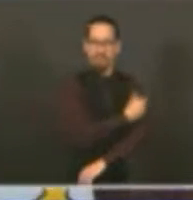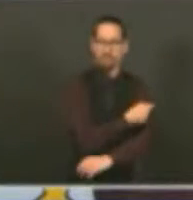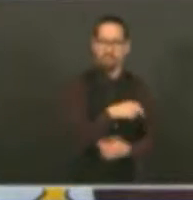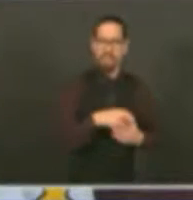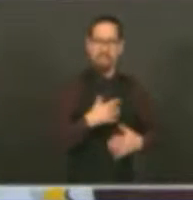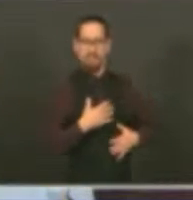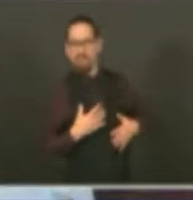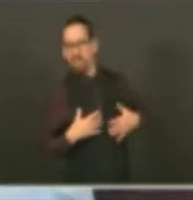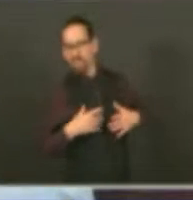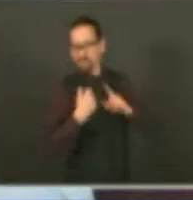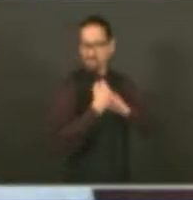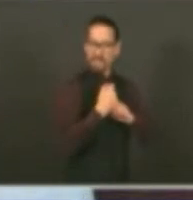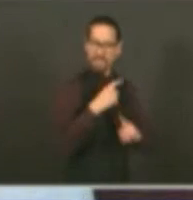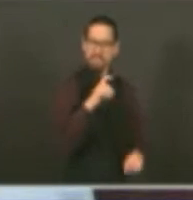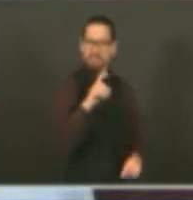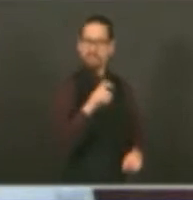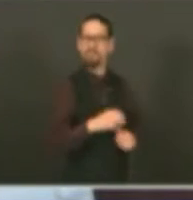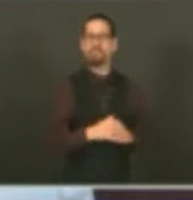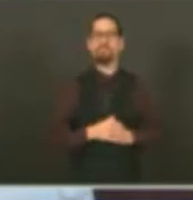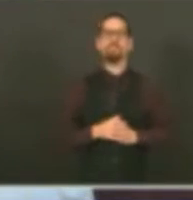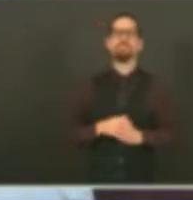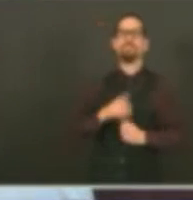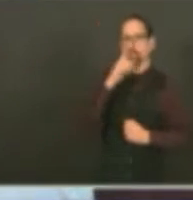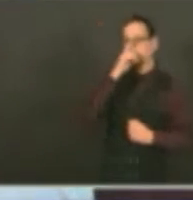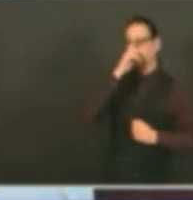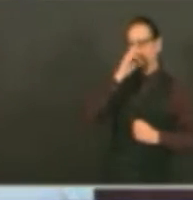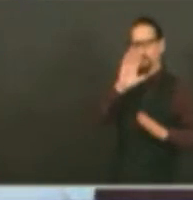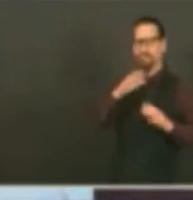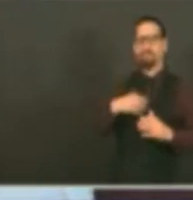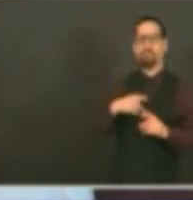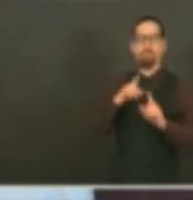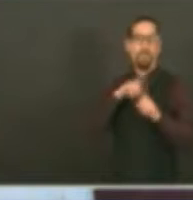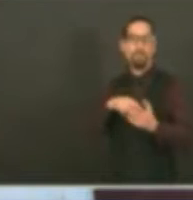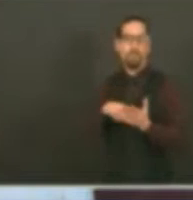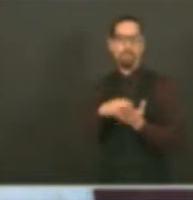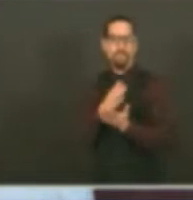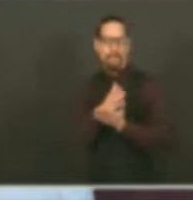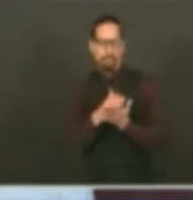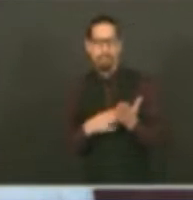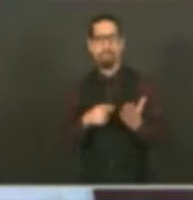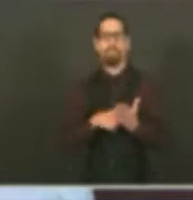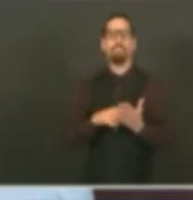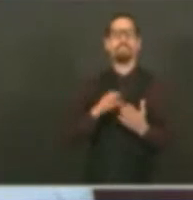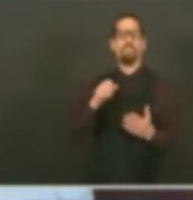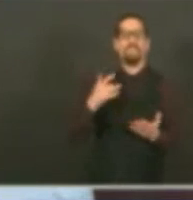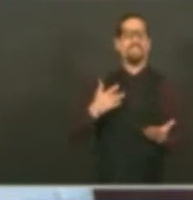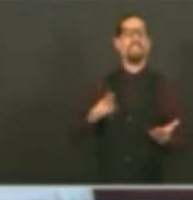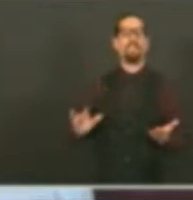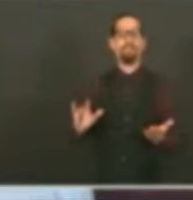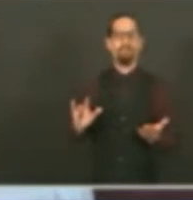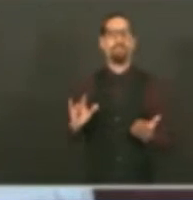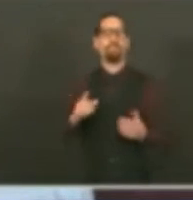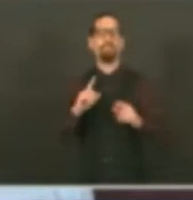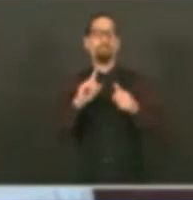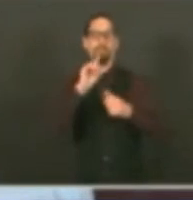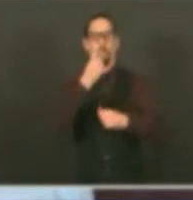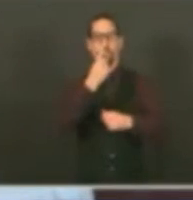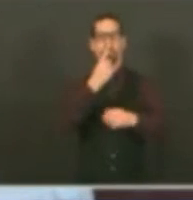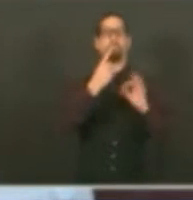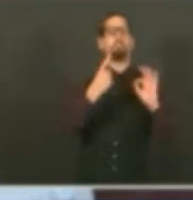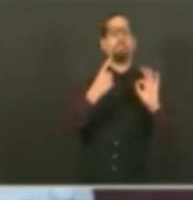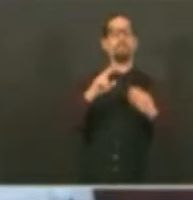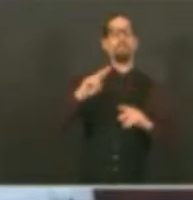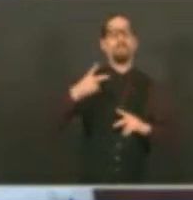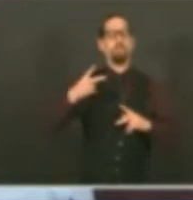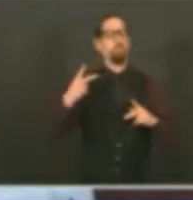I've heard, and based on reports that are coming out, we do know that people tend to feel a little bit worse after the second dose. And again, that's